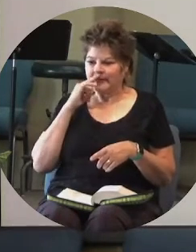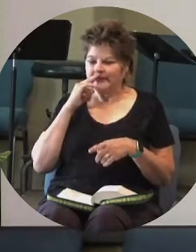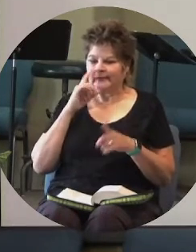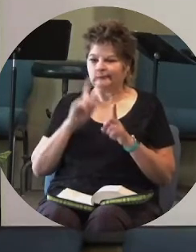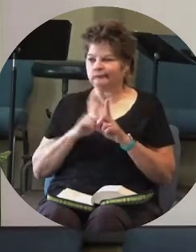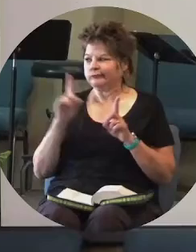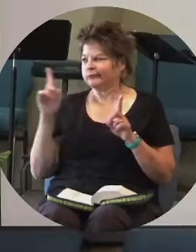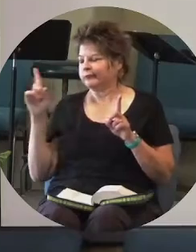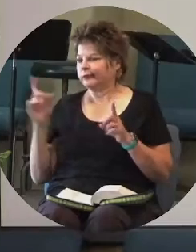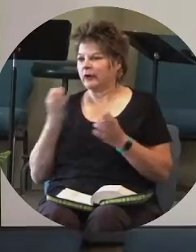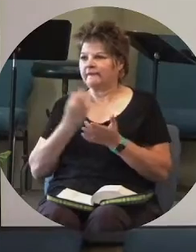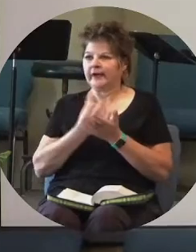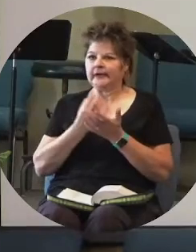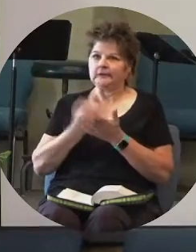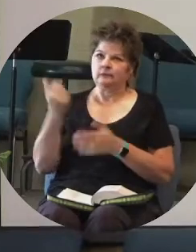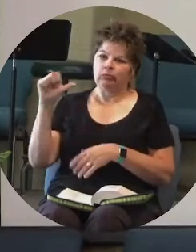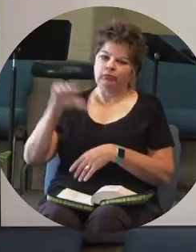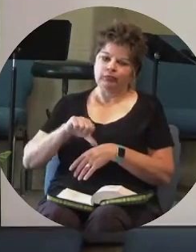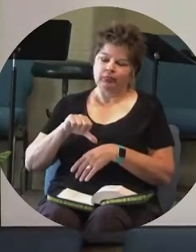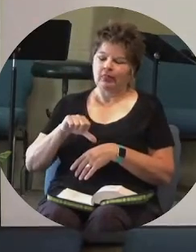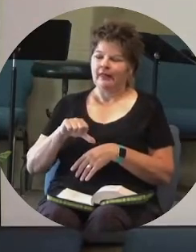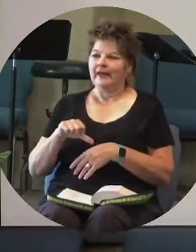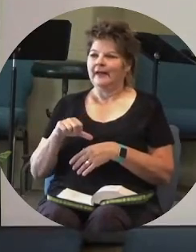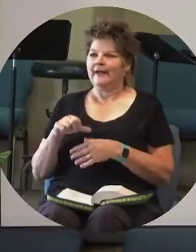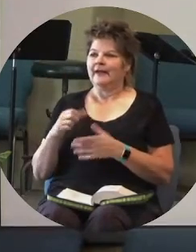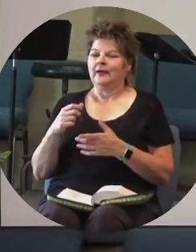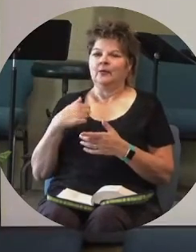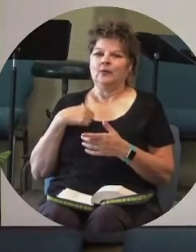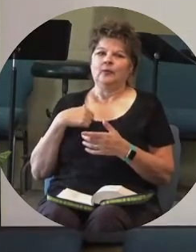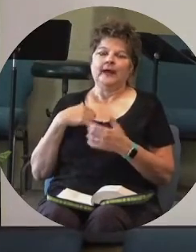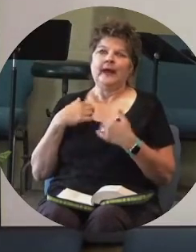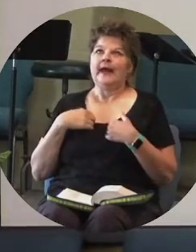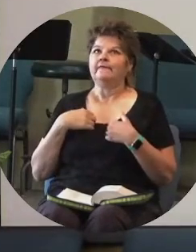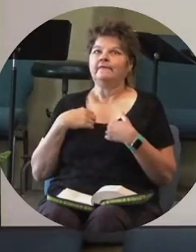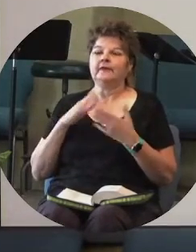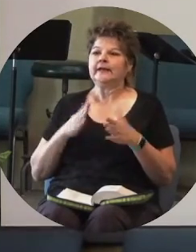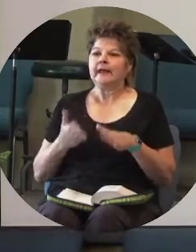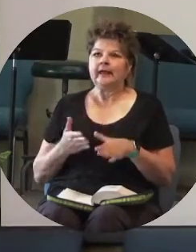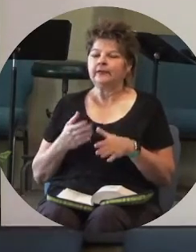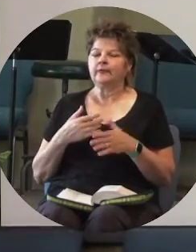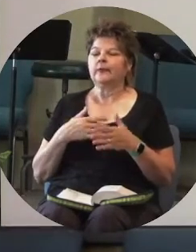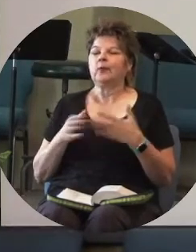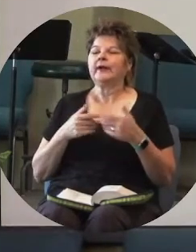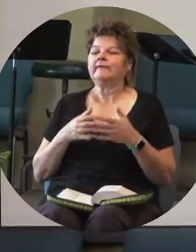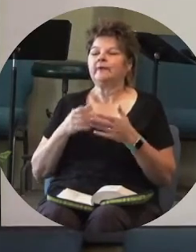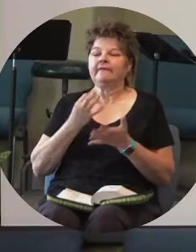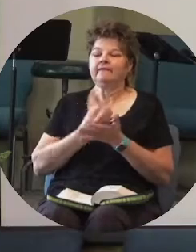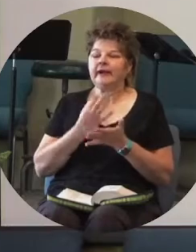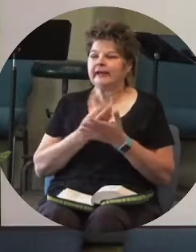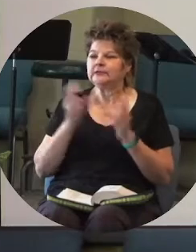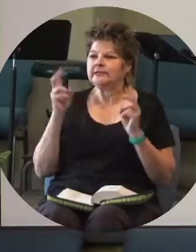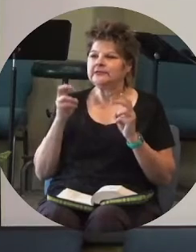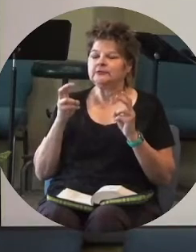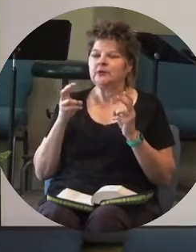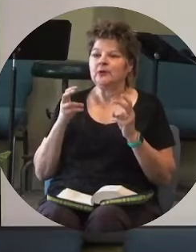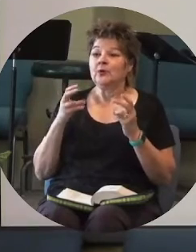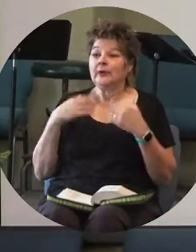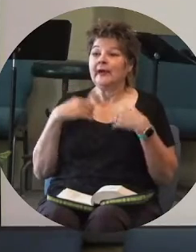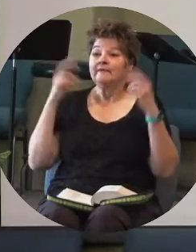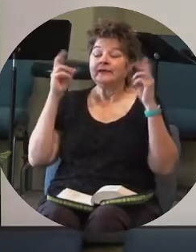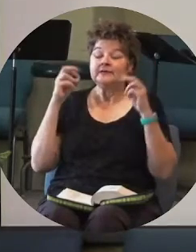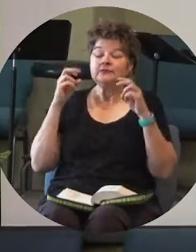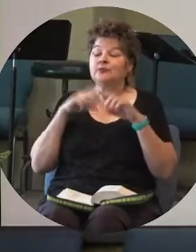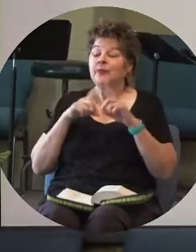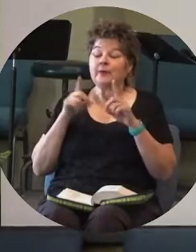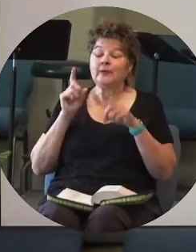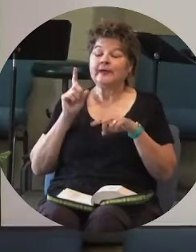Our finances are in the toilet. We have a death, or we have whatever. We have financial. We've got issues, but we can't